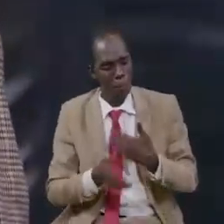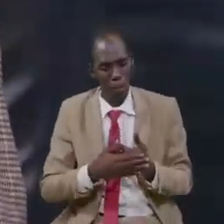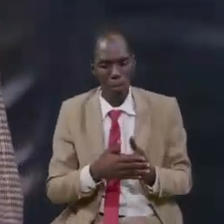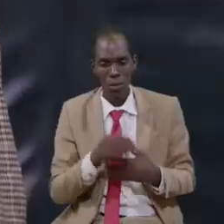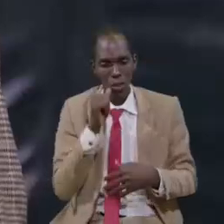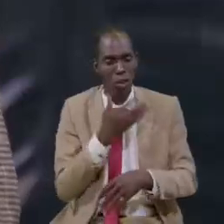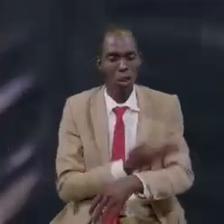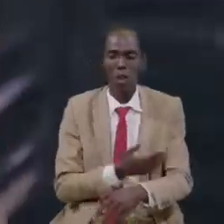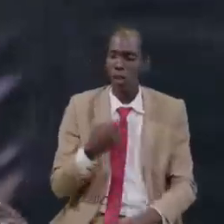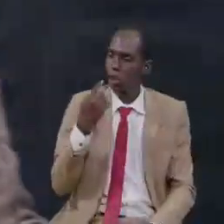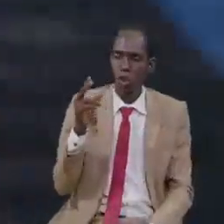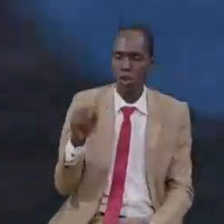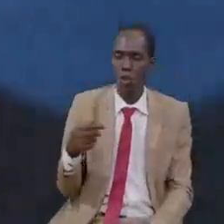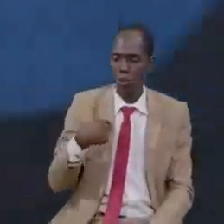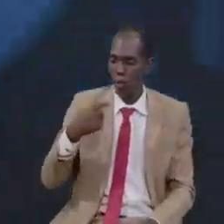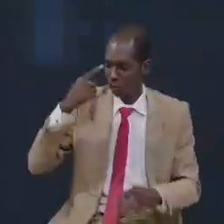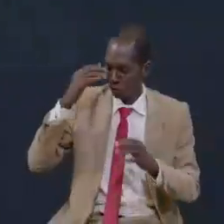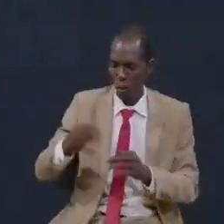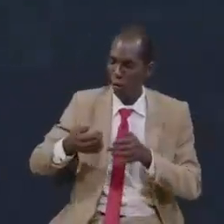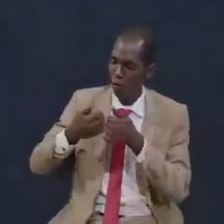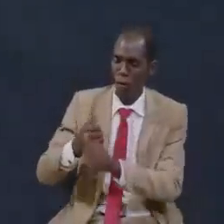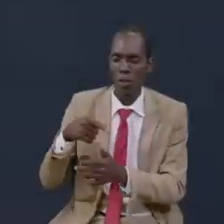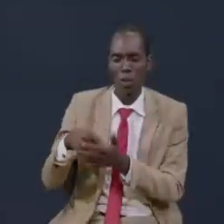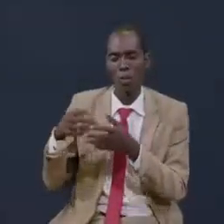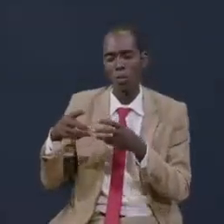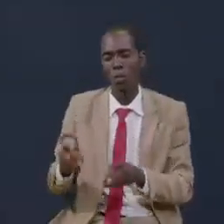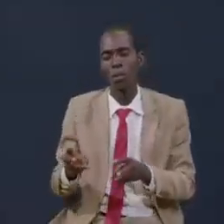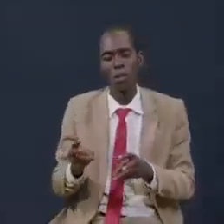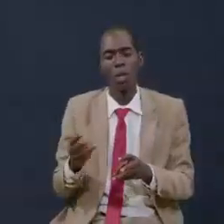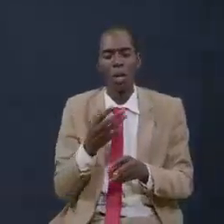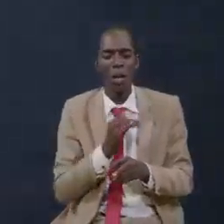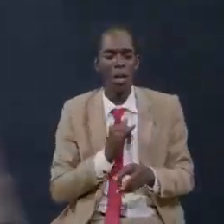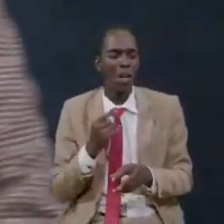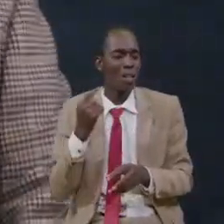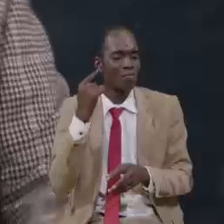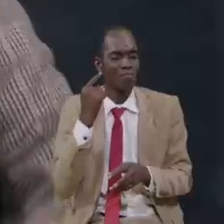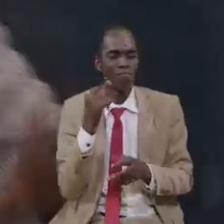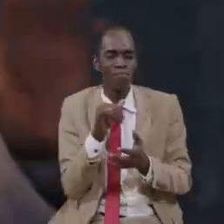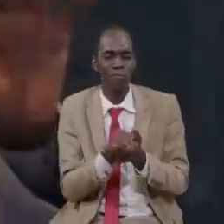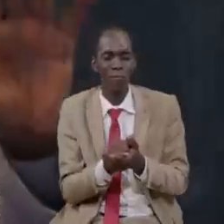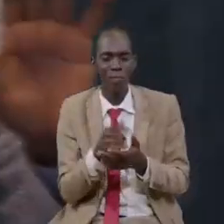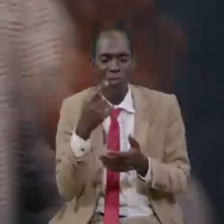this way, I will not come back. I learned from the daughter herself that the